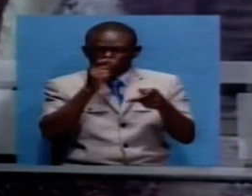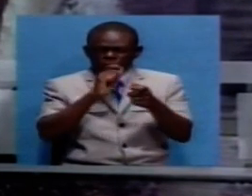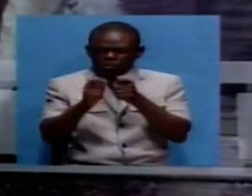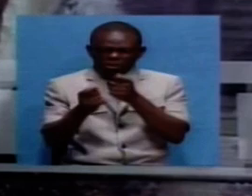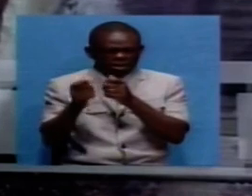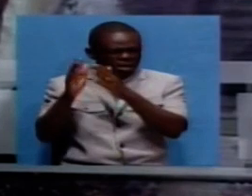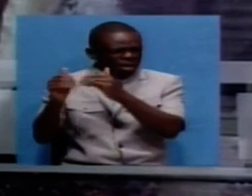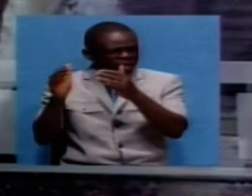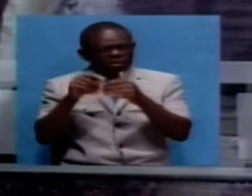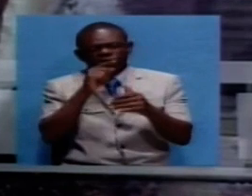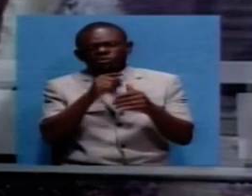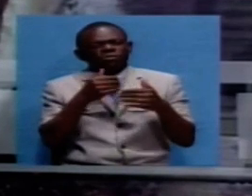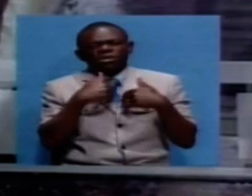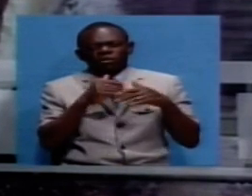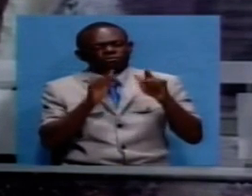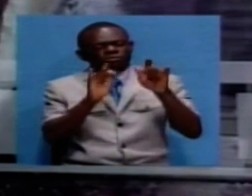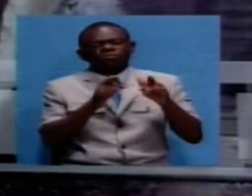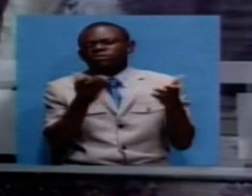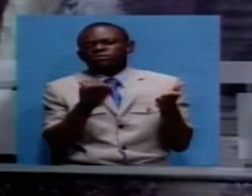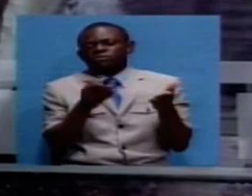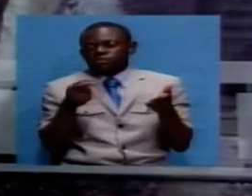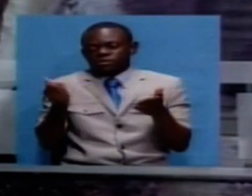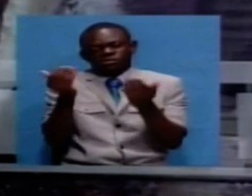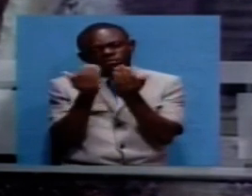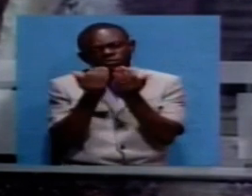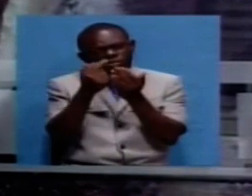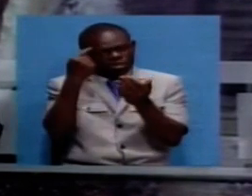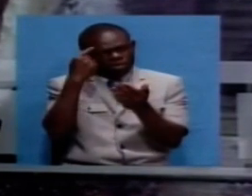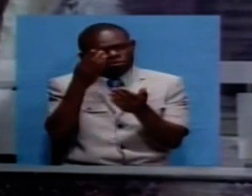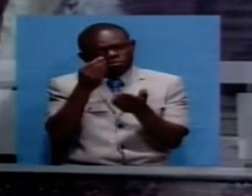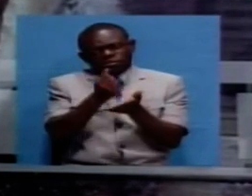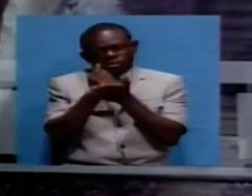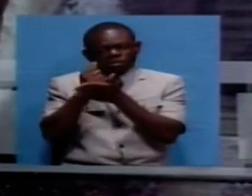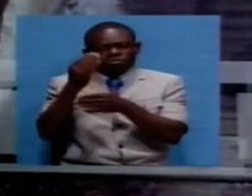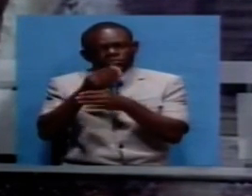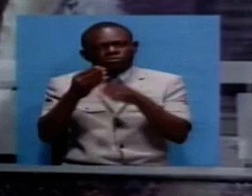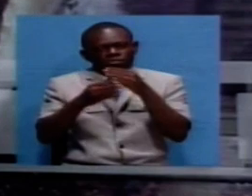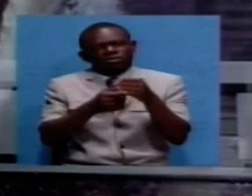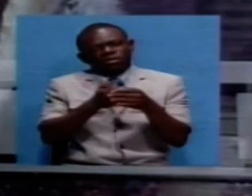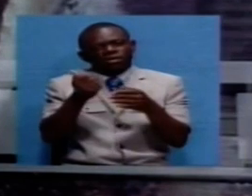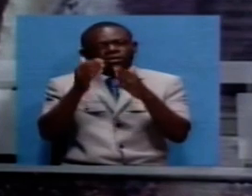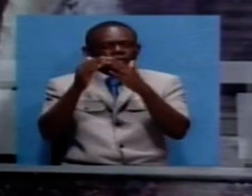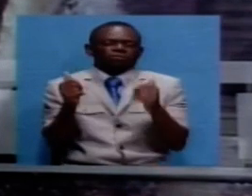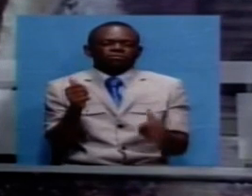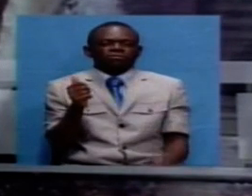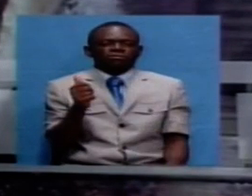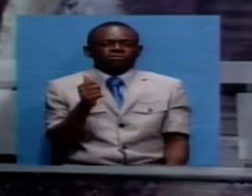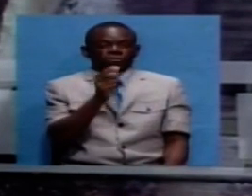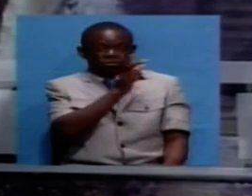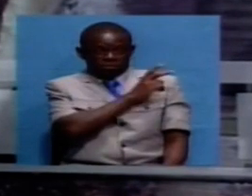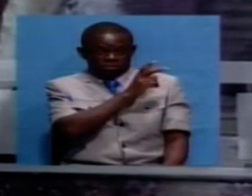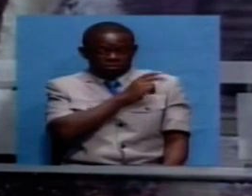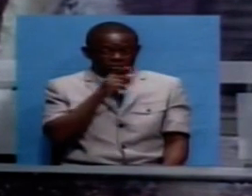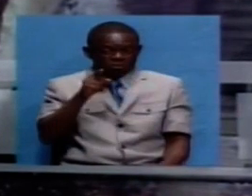She has since appealed to the government for financial support to help her build another house. Police in the area have since